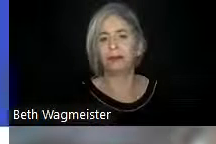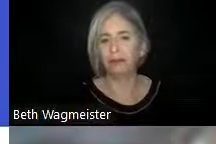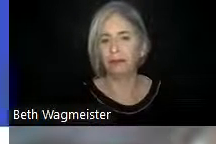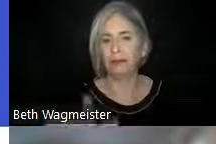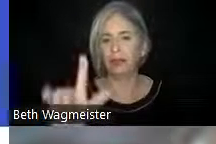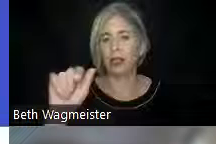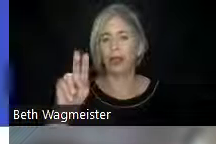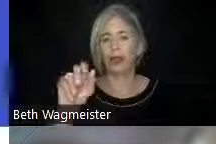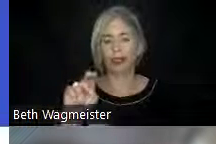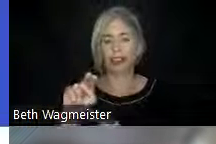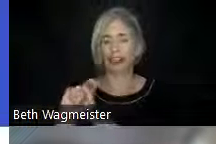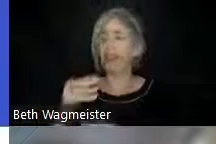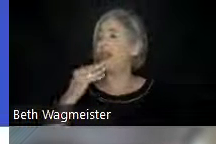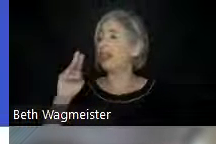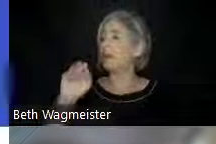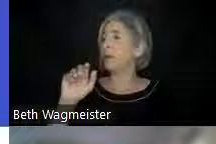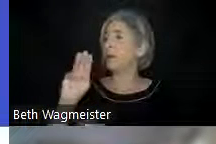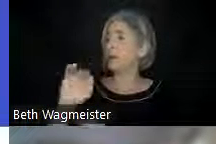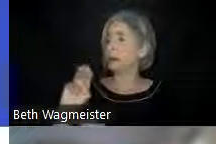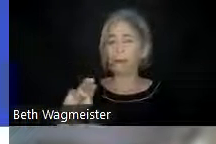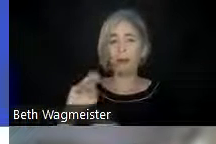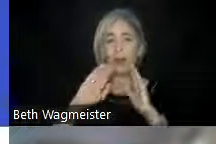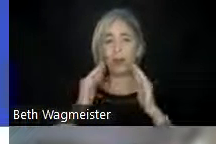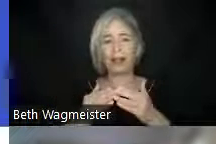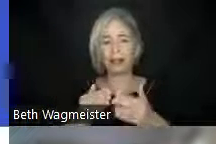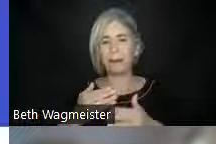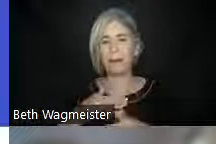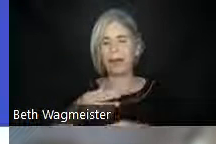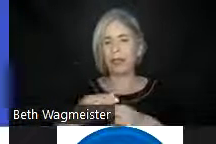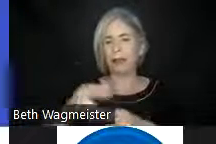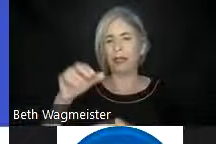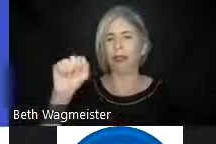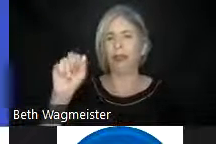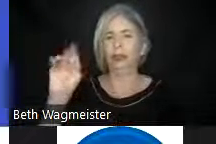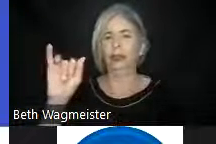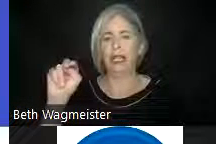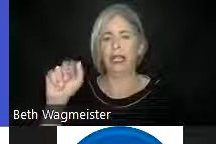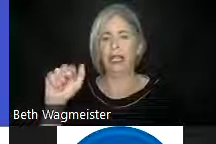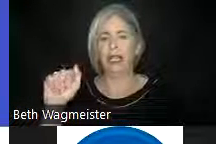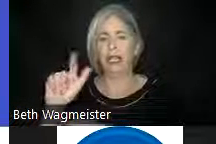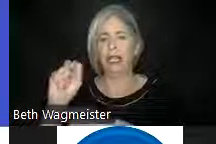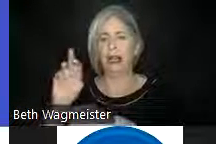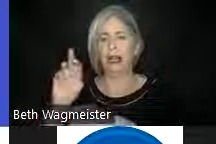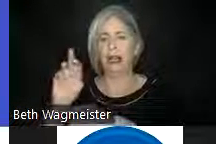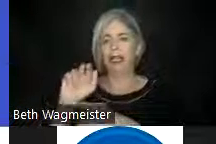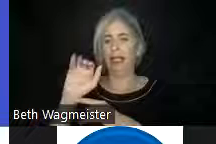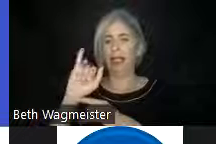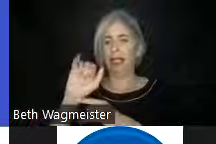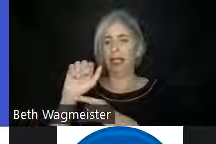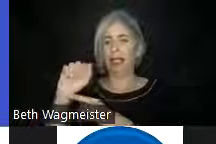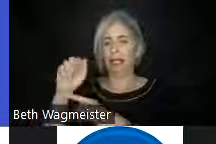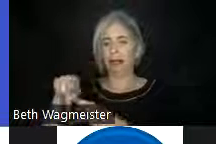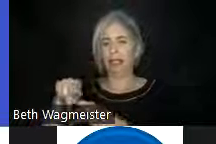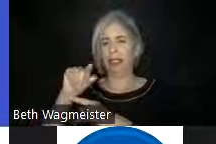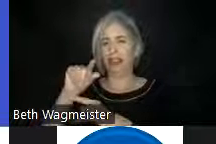Thank you, Malcolm, and welcome to this webinar, everyone. My name is Susanna Lauren. I'm the IAAP and G3ICT responsible to